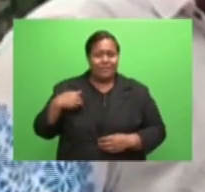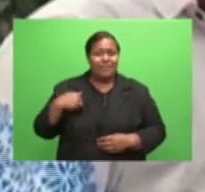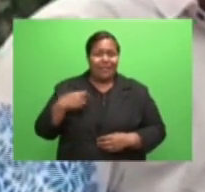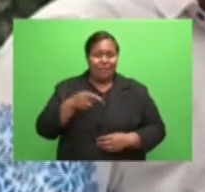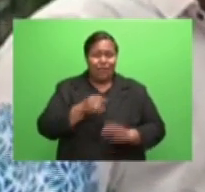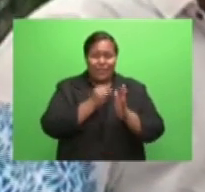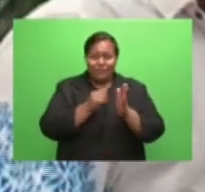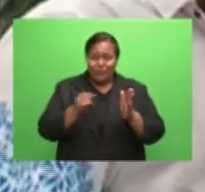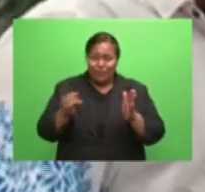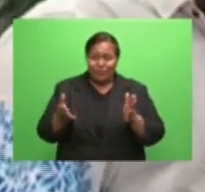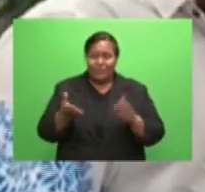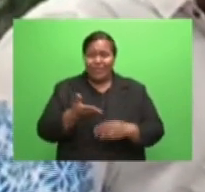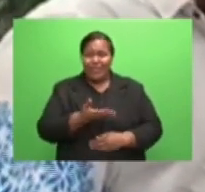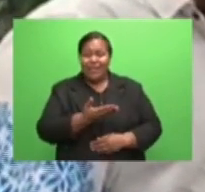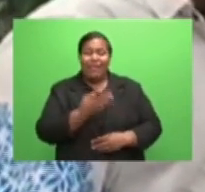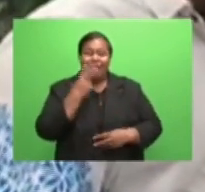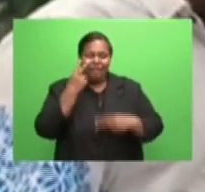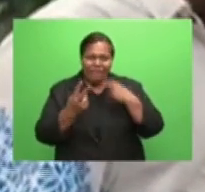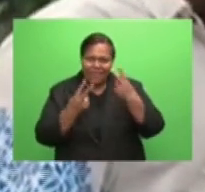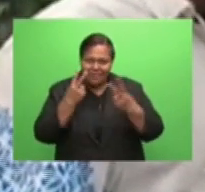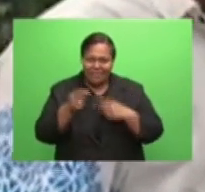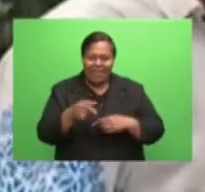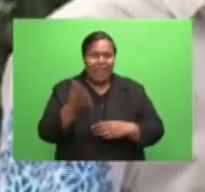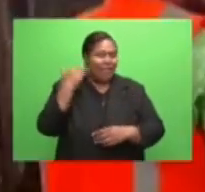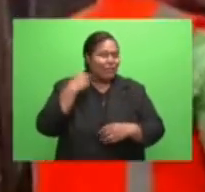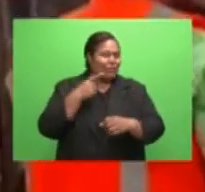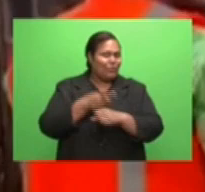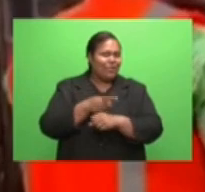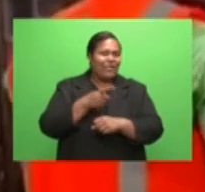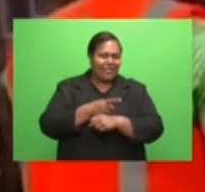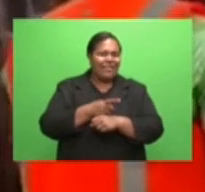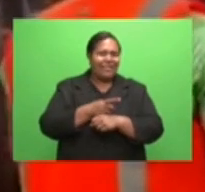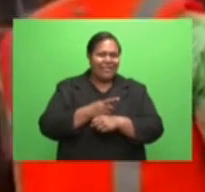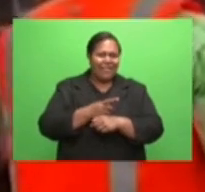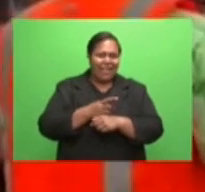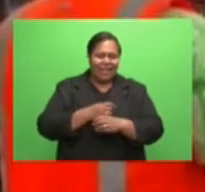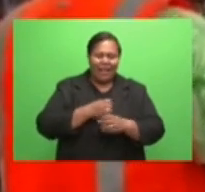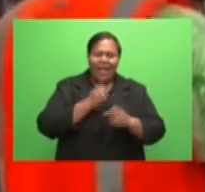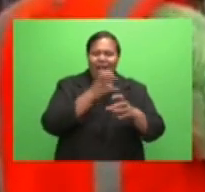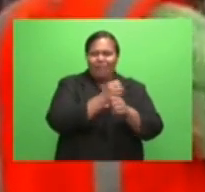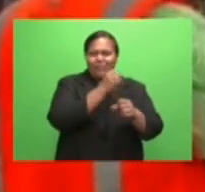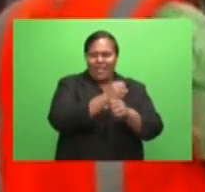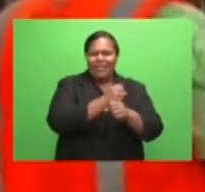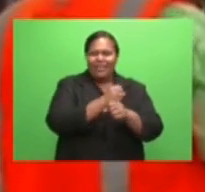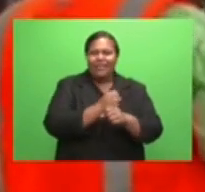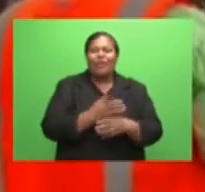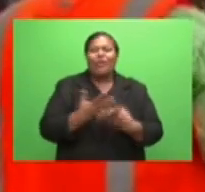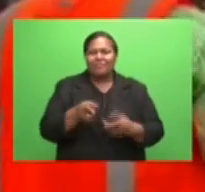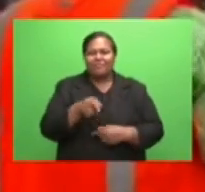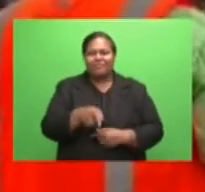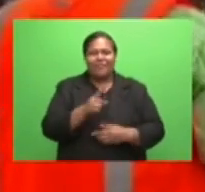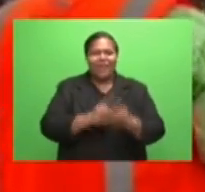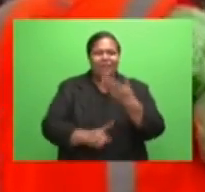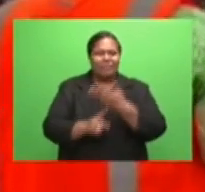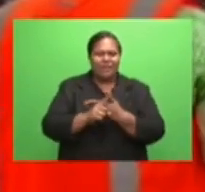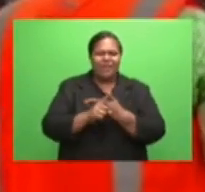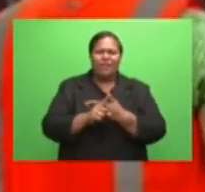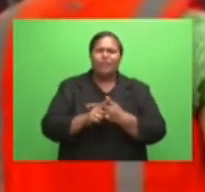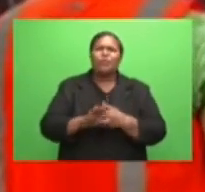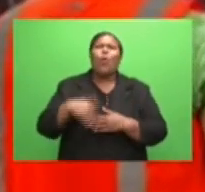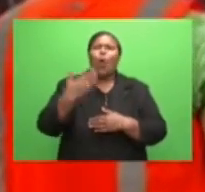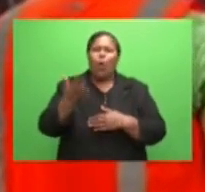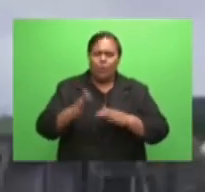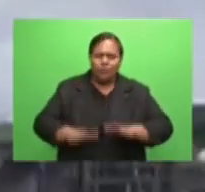the construction site last week and was briefed on the construction's progress. The low crossing has always been subject to flooding during